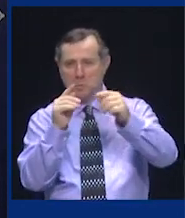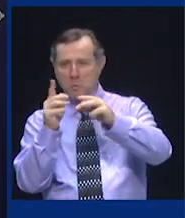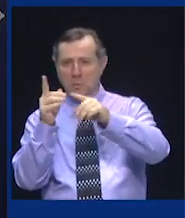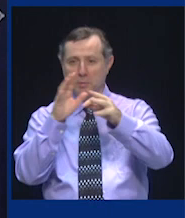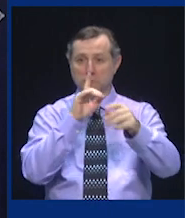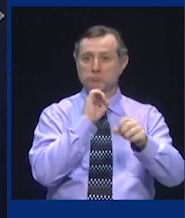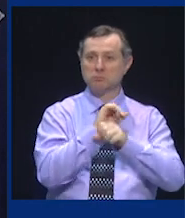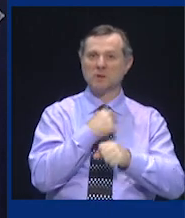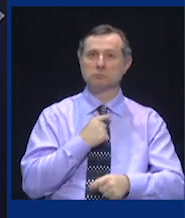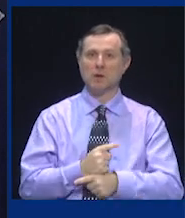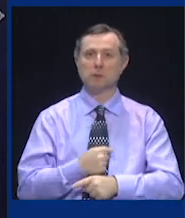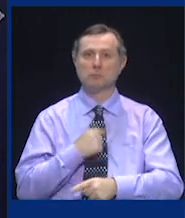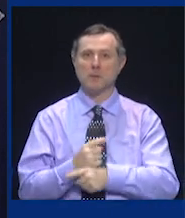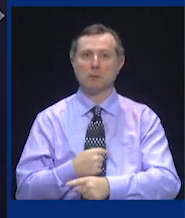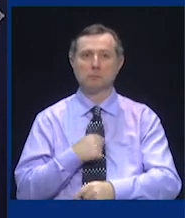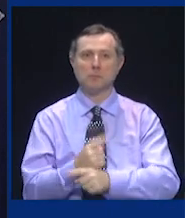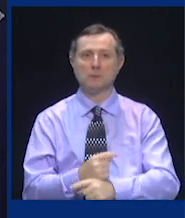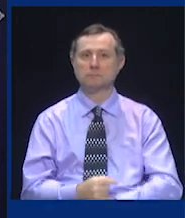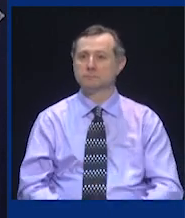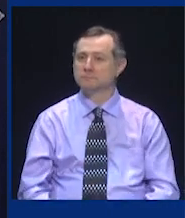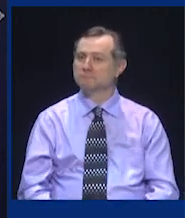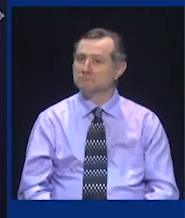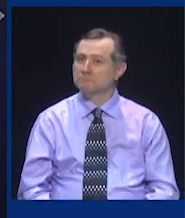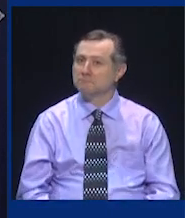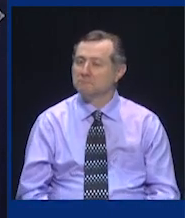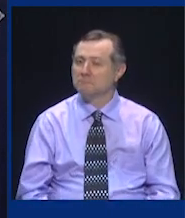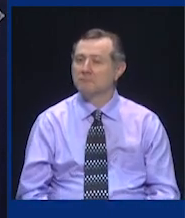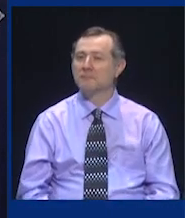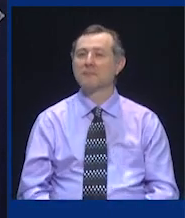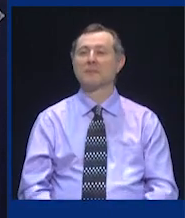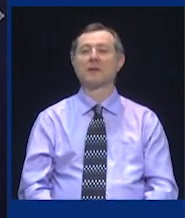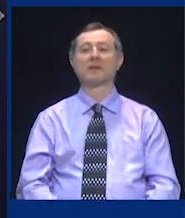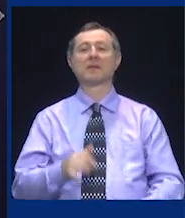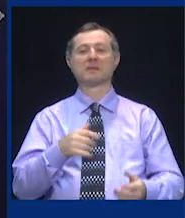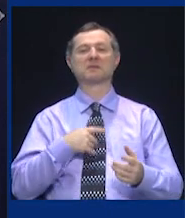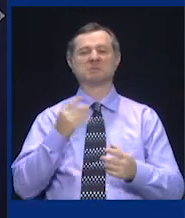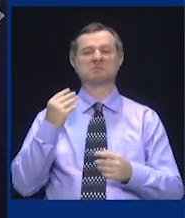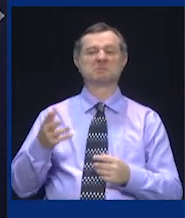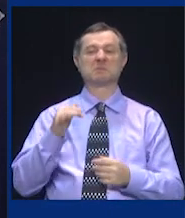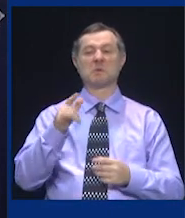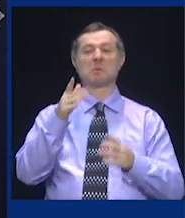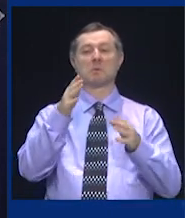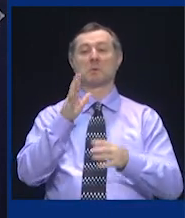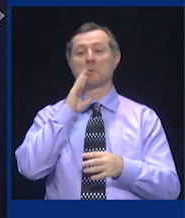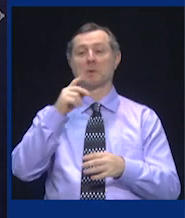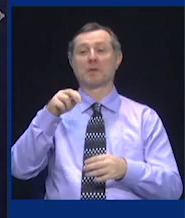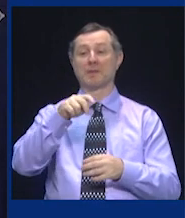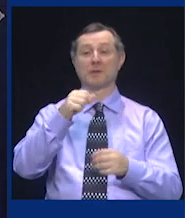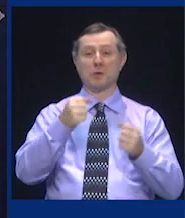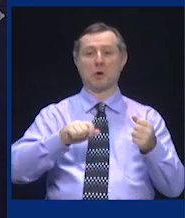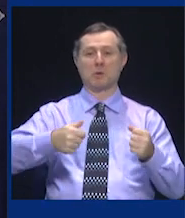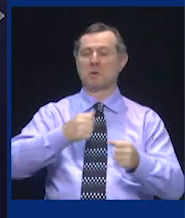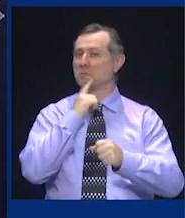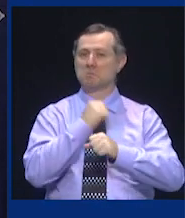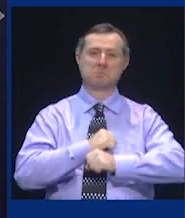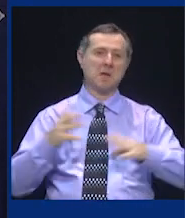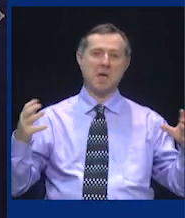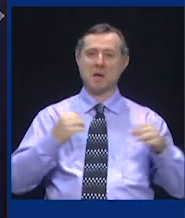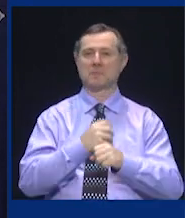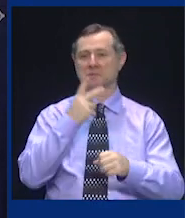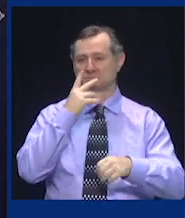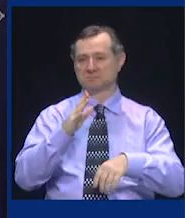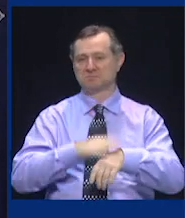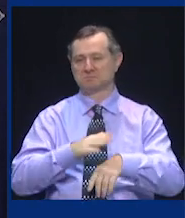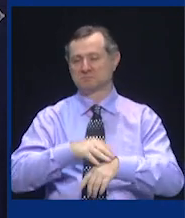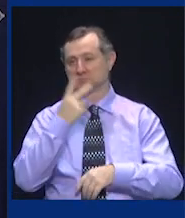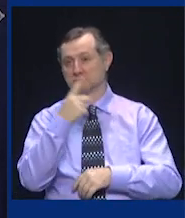to the window. A couple of minutes later, he's going to go in the car. He's going to turn on the car blows up. Goes in the car blows up.